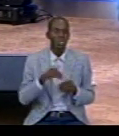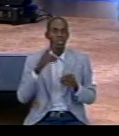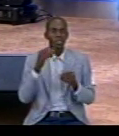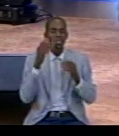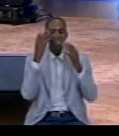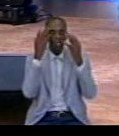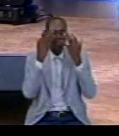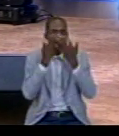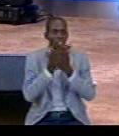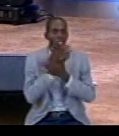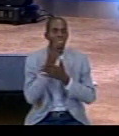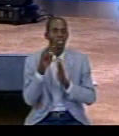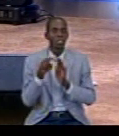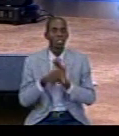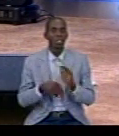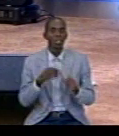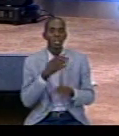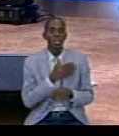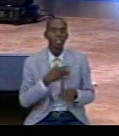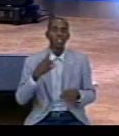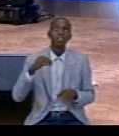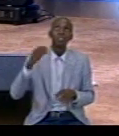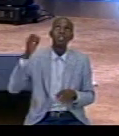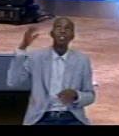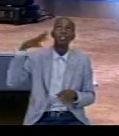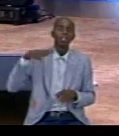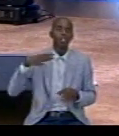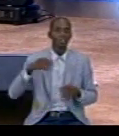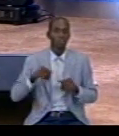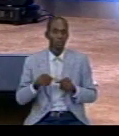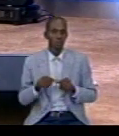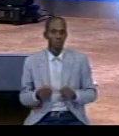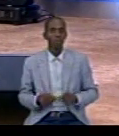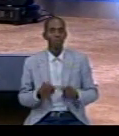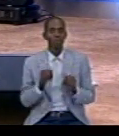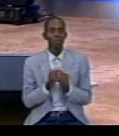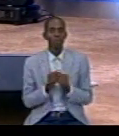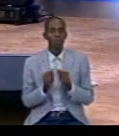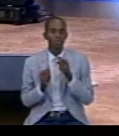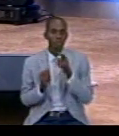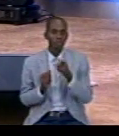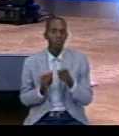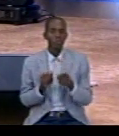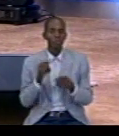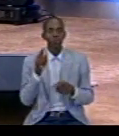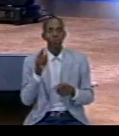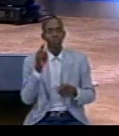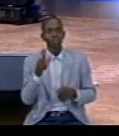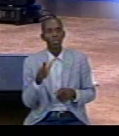darkness, and he and the light dwelleth with him.